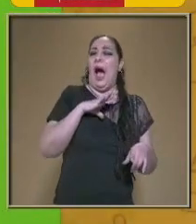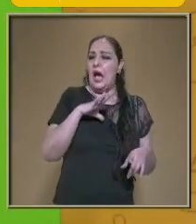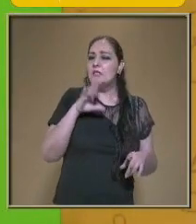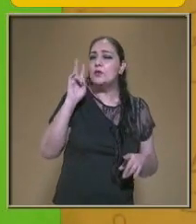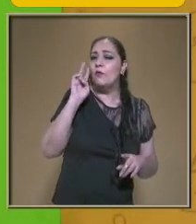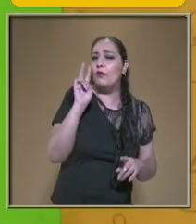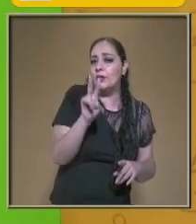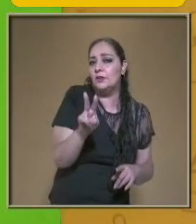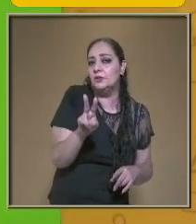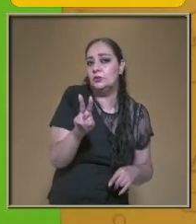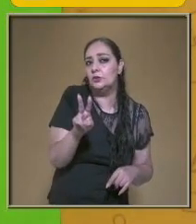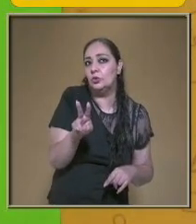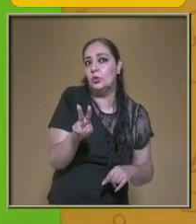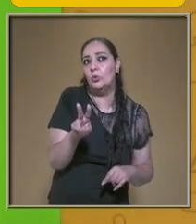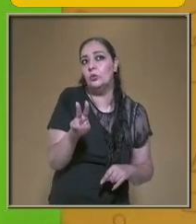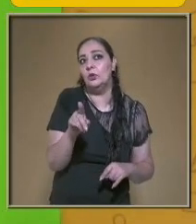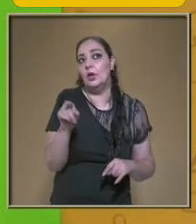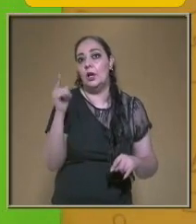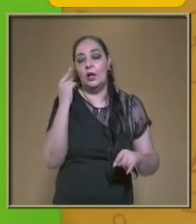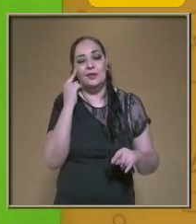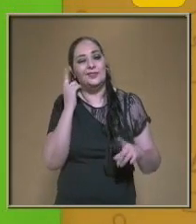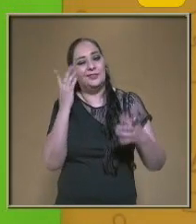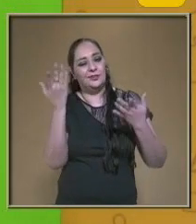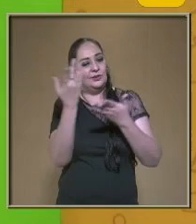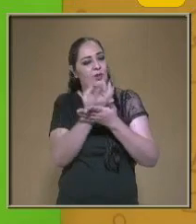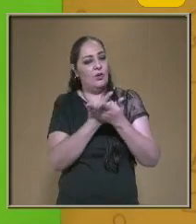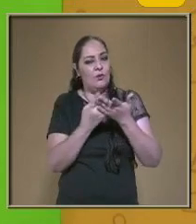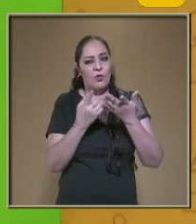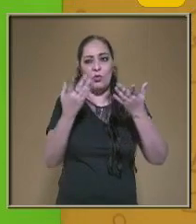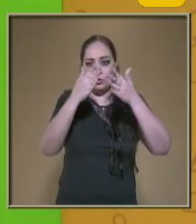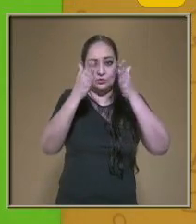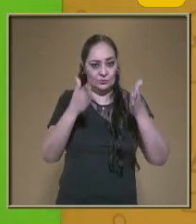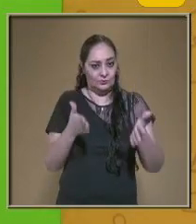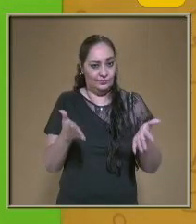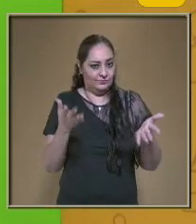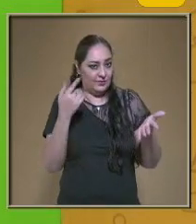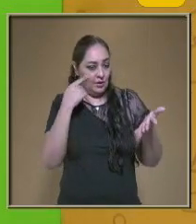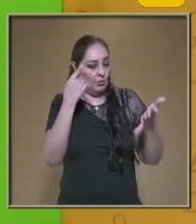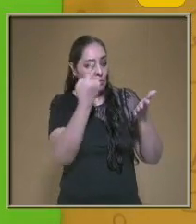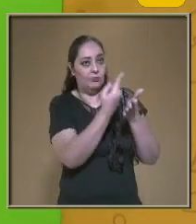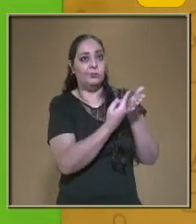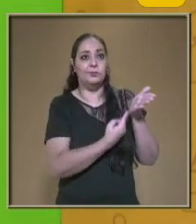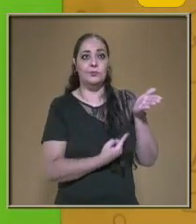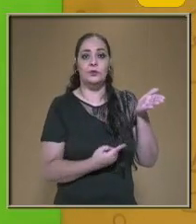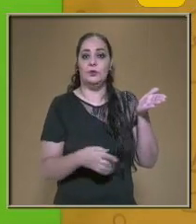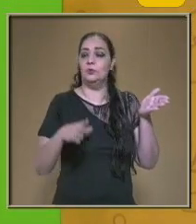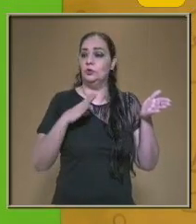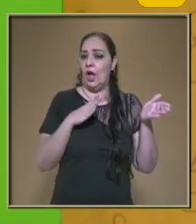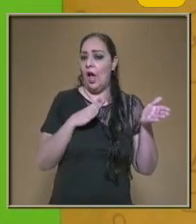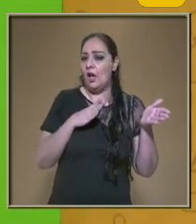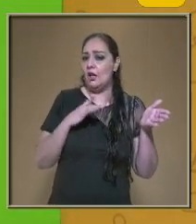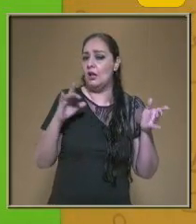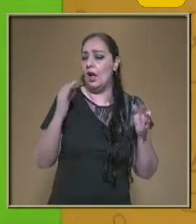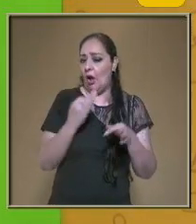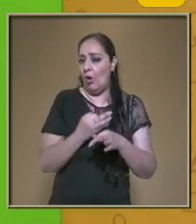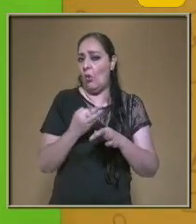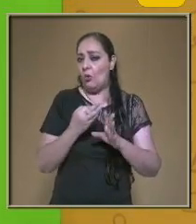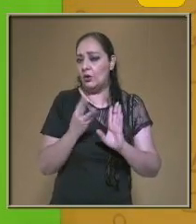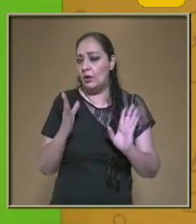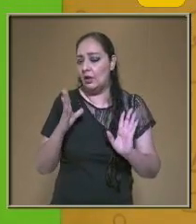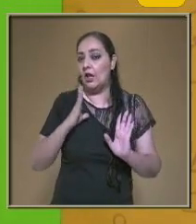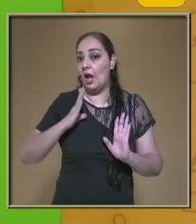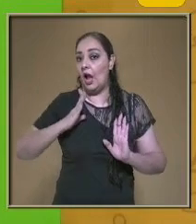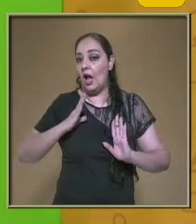this kind of illustrations in the city, at the moment that you are in